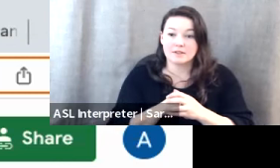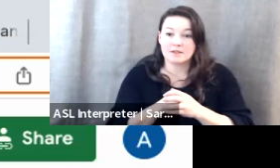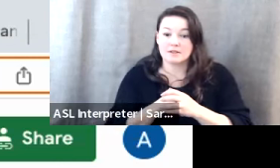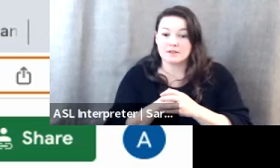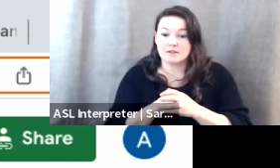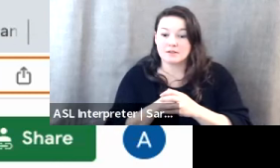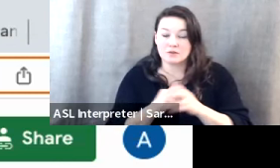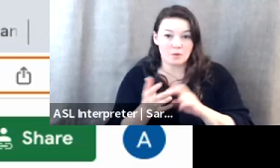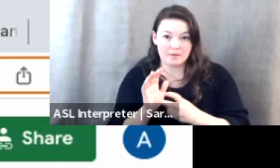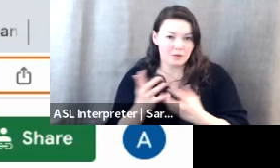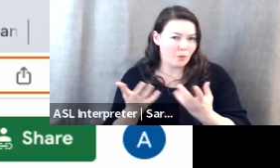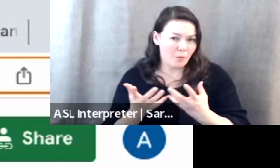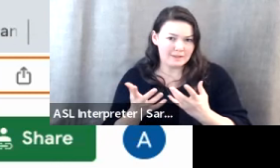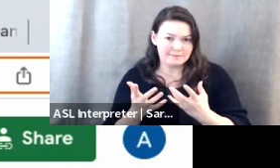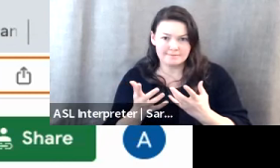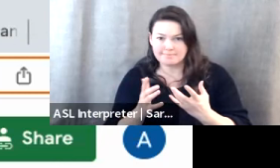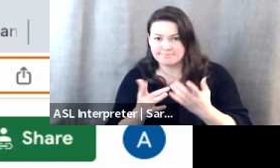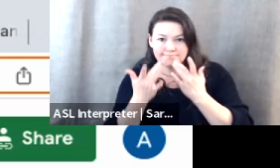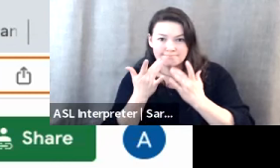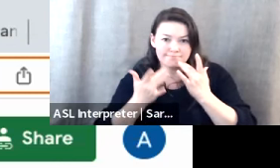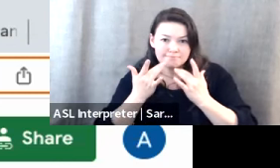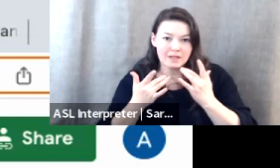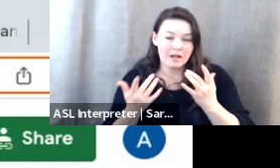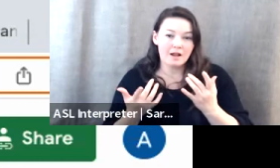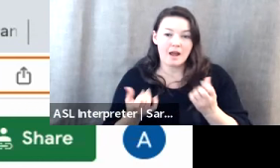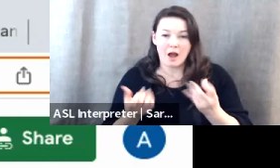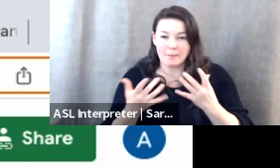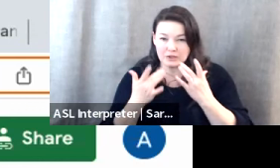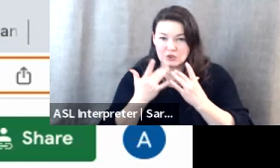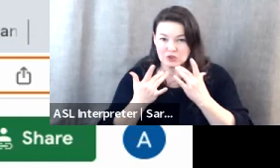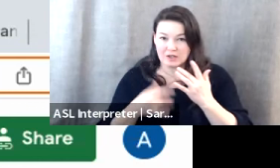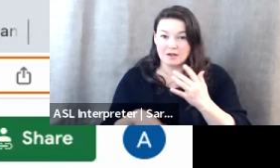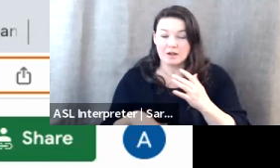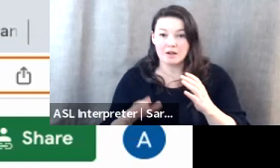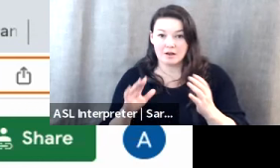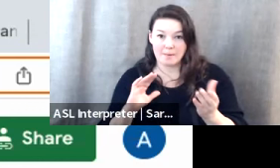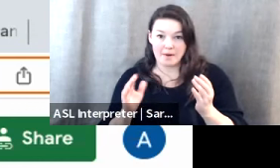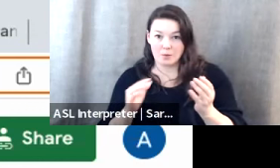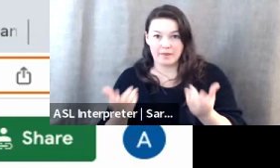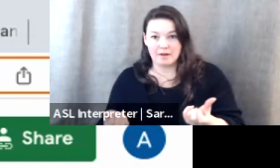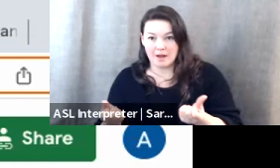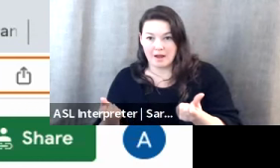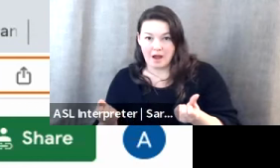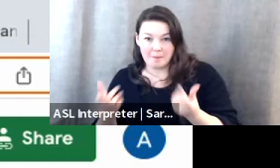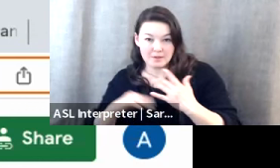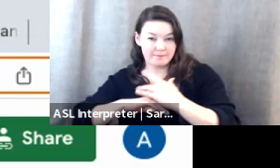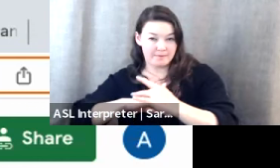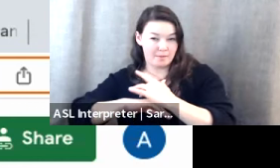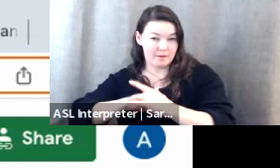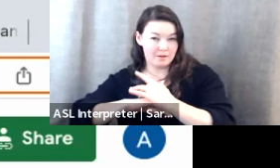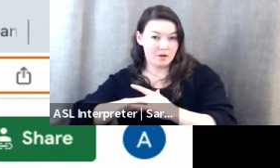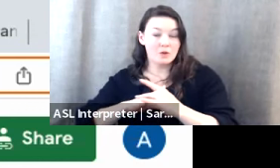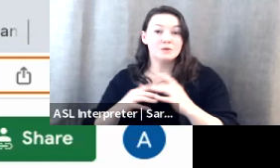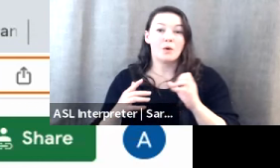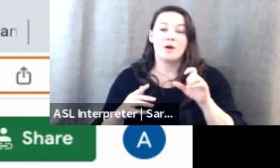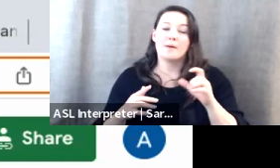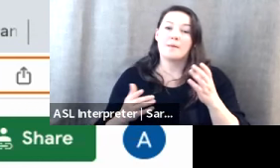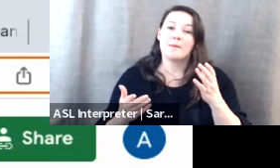I think as one category, it encompasses too many different things that we might want to consider. That's